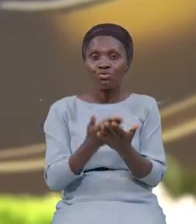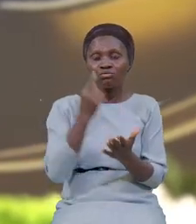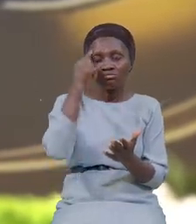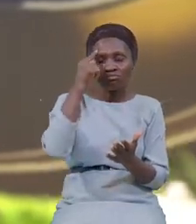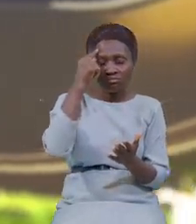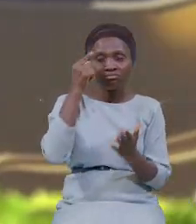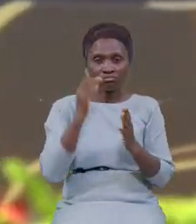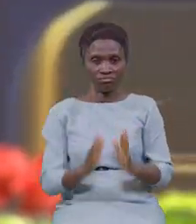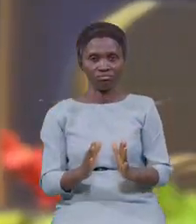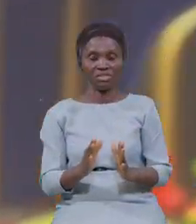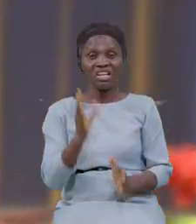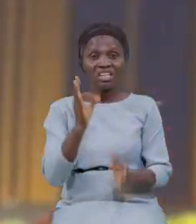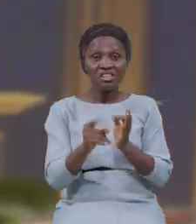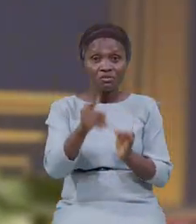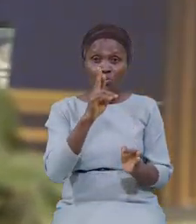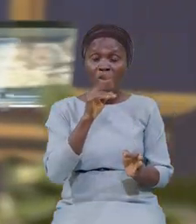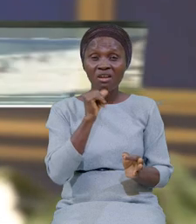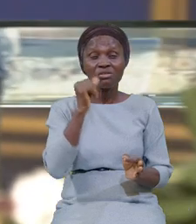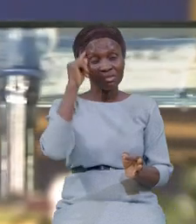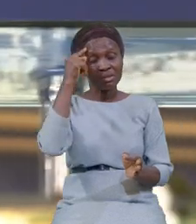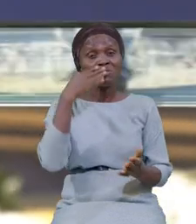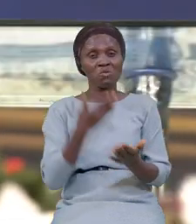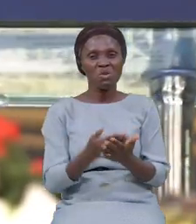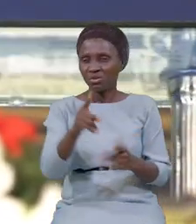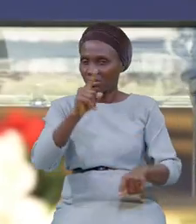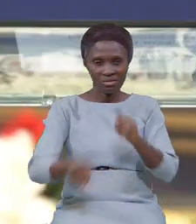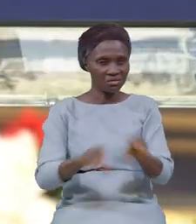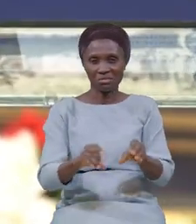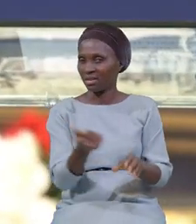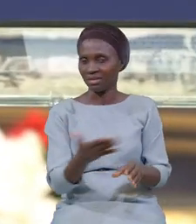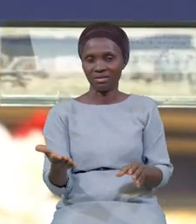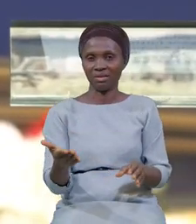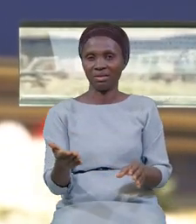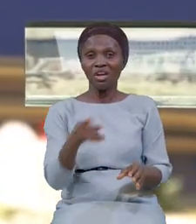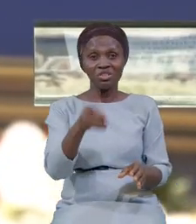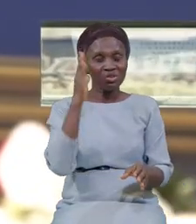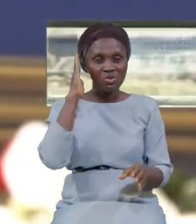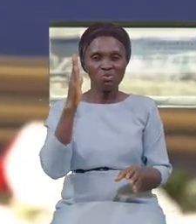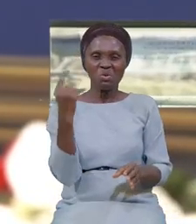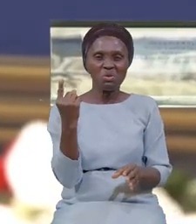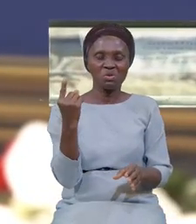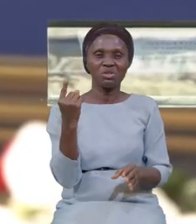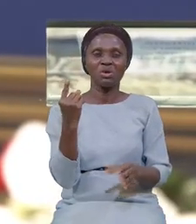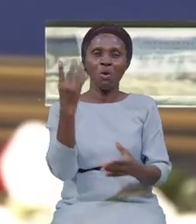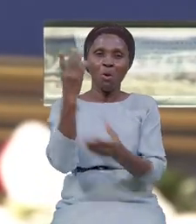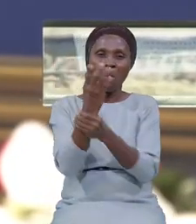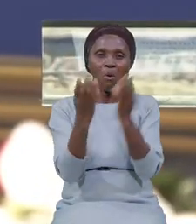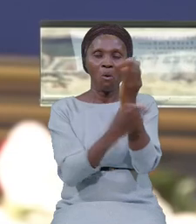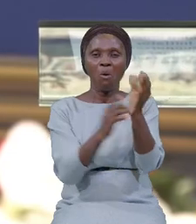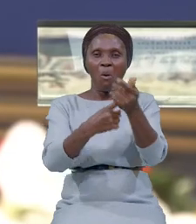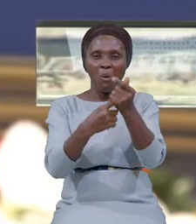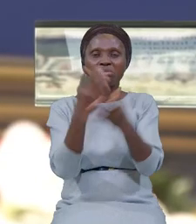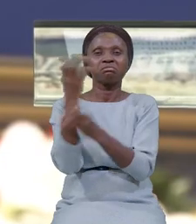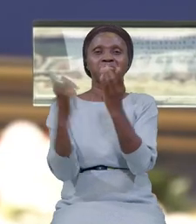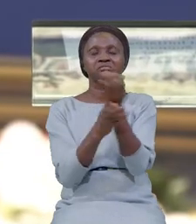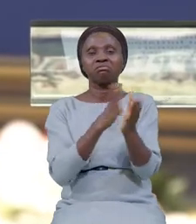are not thinking, you'll not do anything. You'll fold your hand and you'll say, that's what